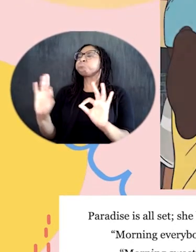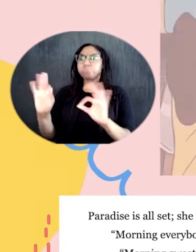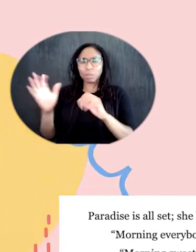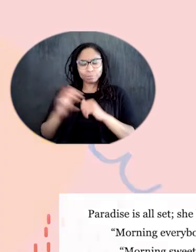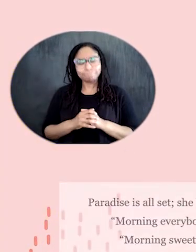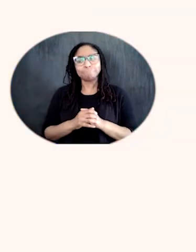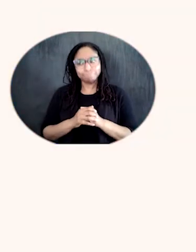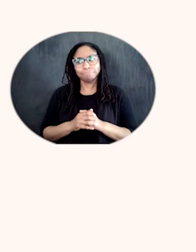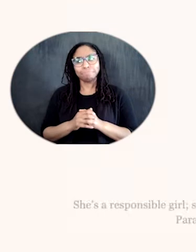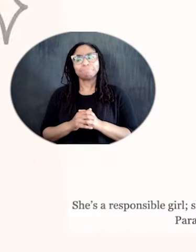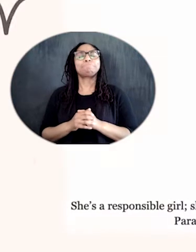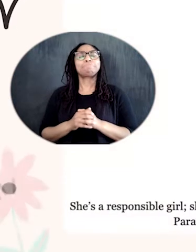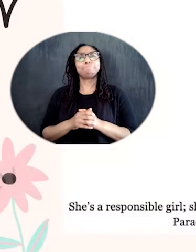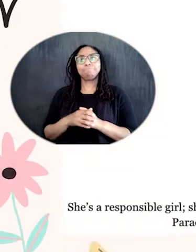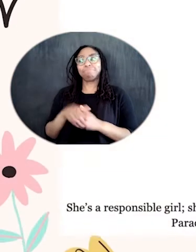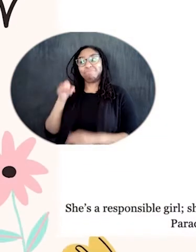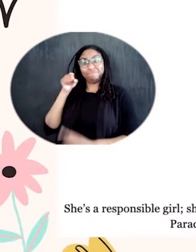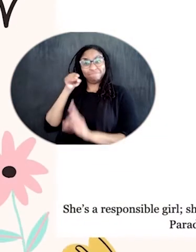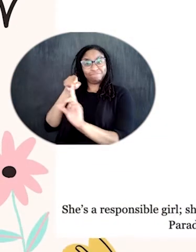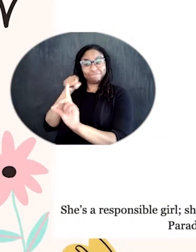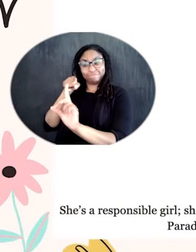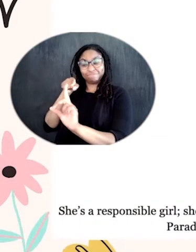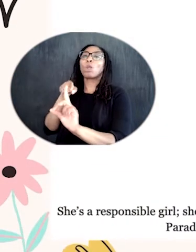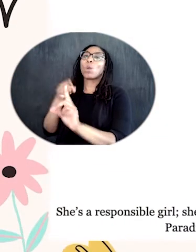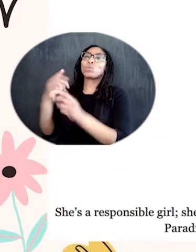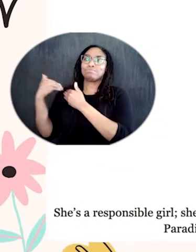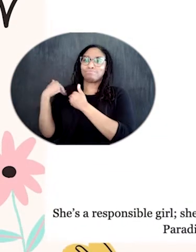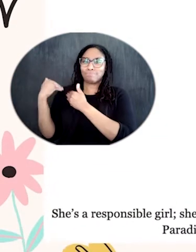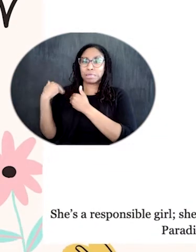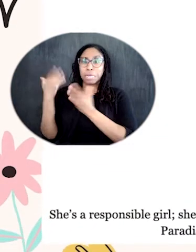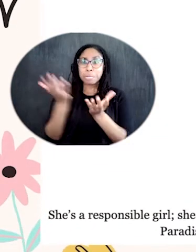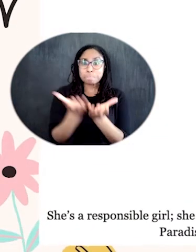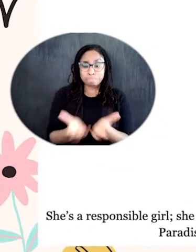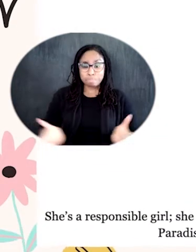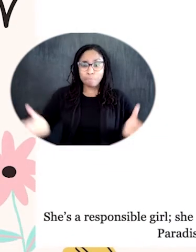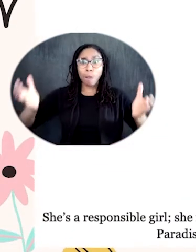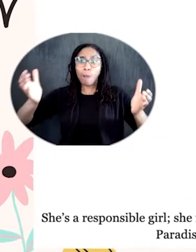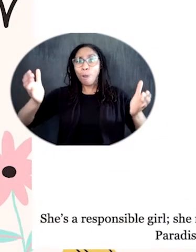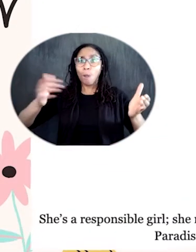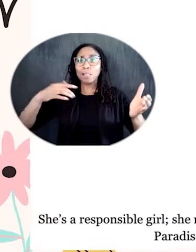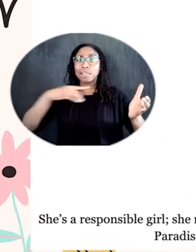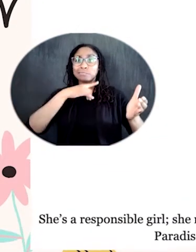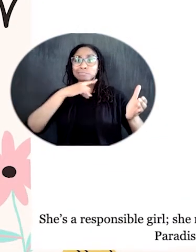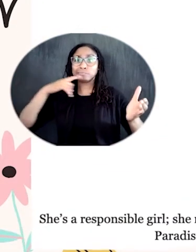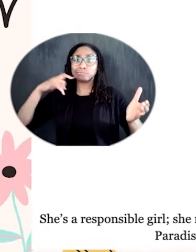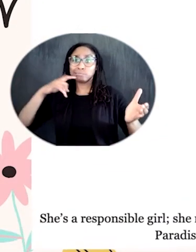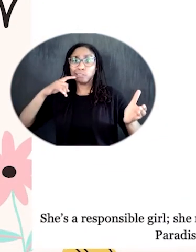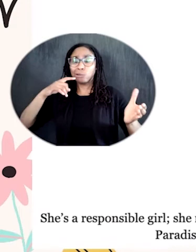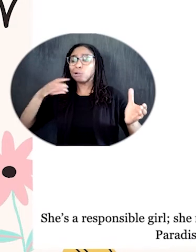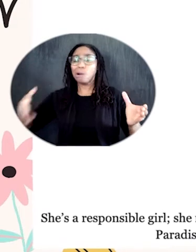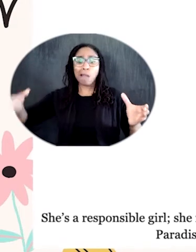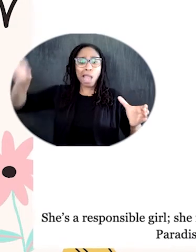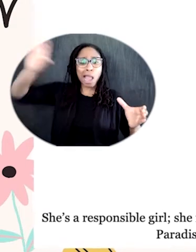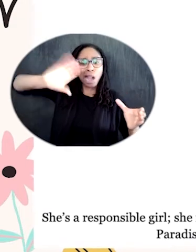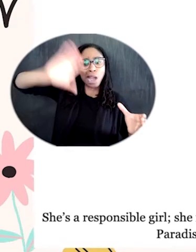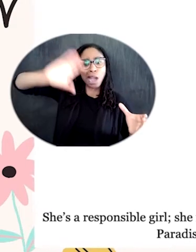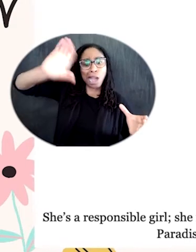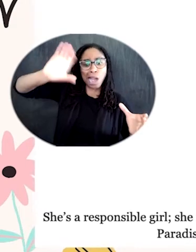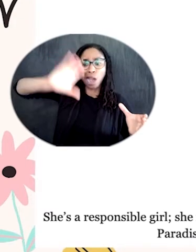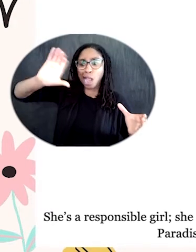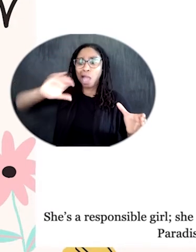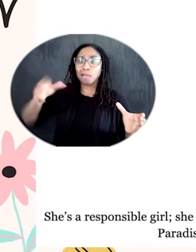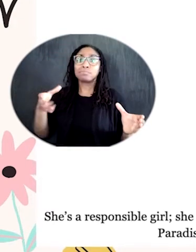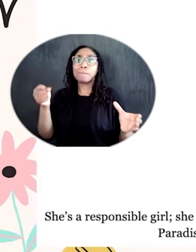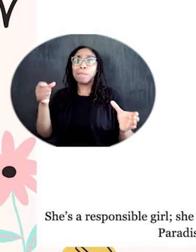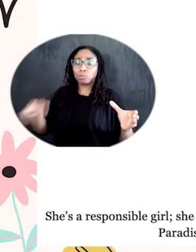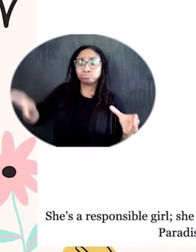responds. She's a responsible girl. She makes her a huge bowl of cereal while she hums the lyrics to her